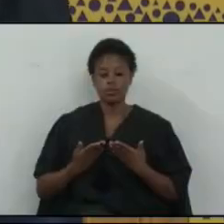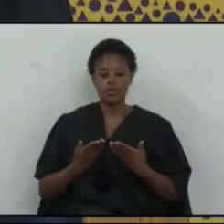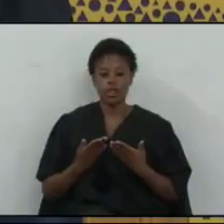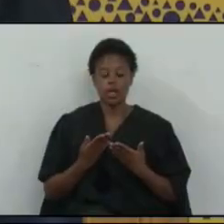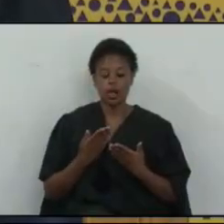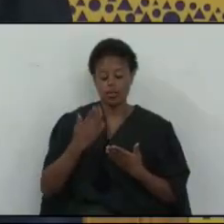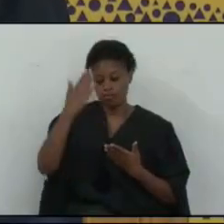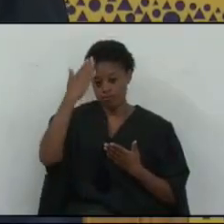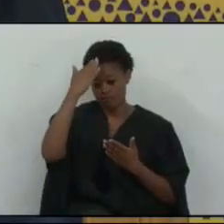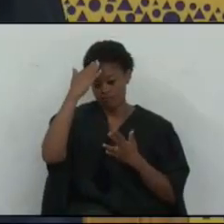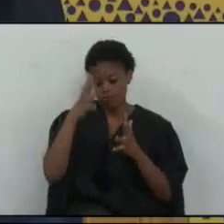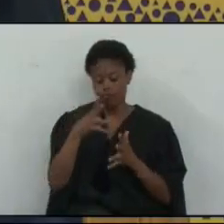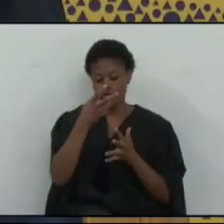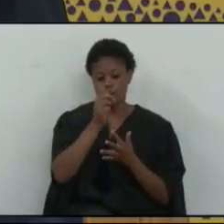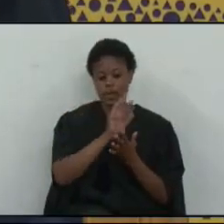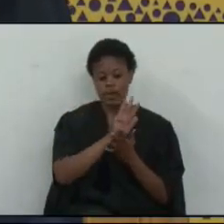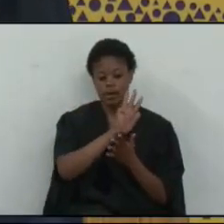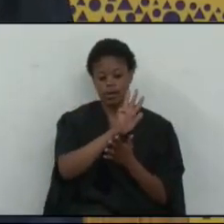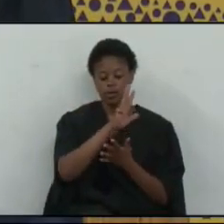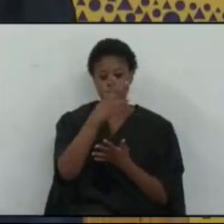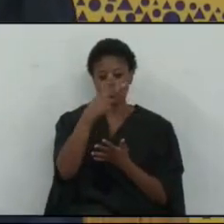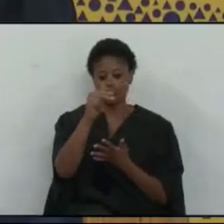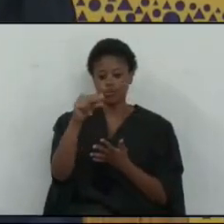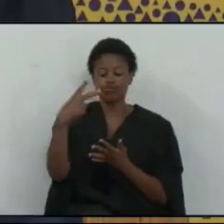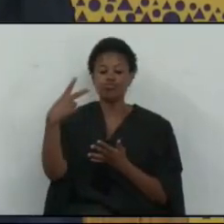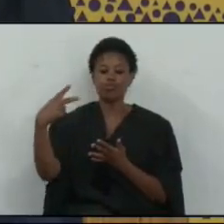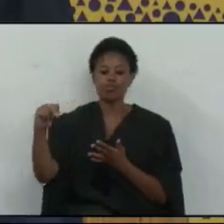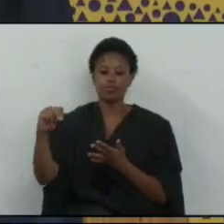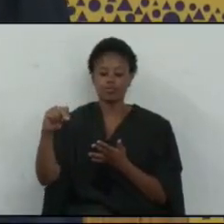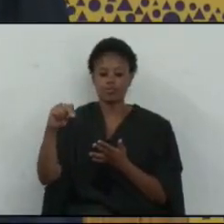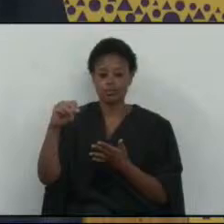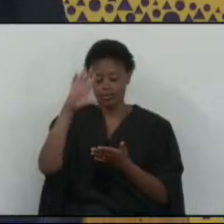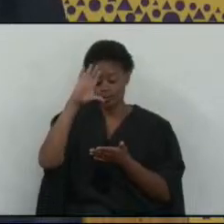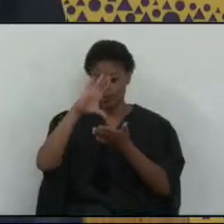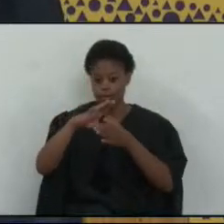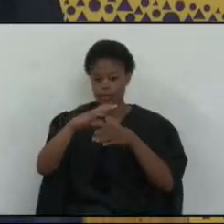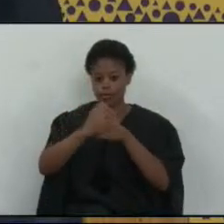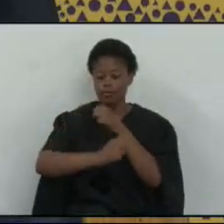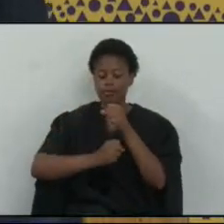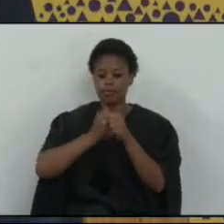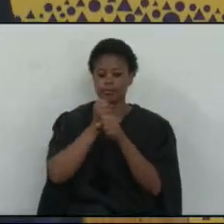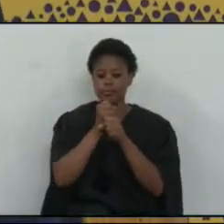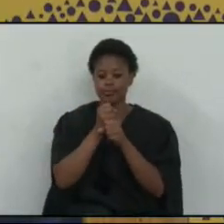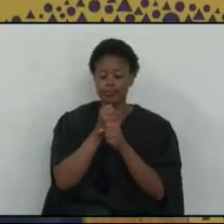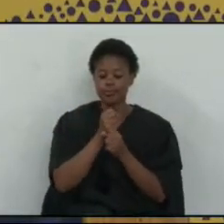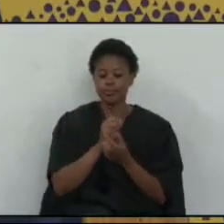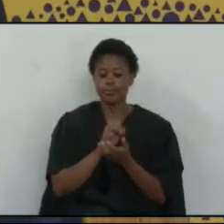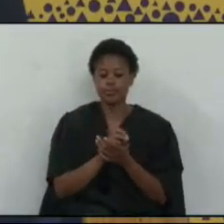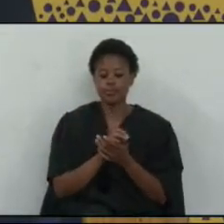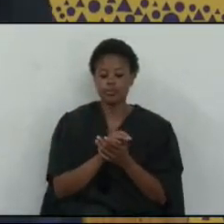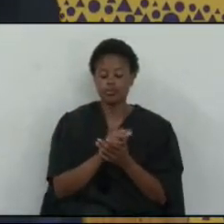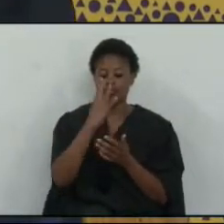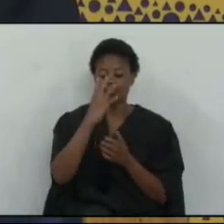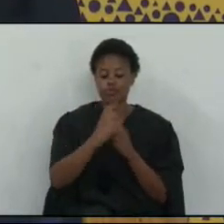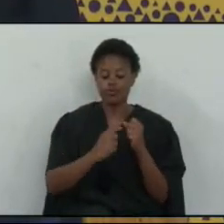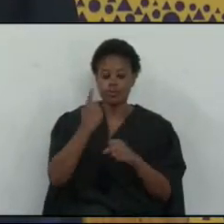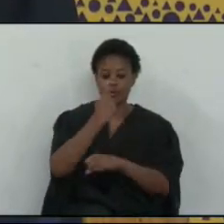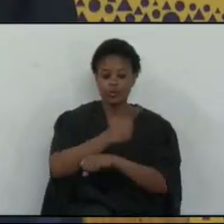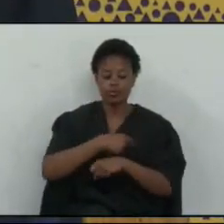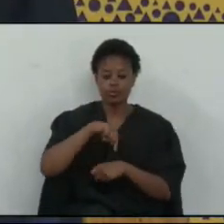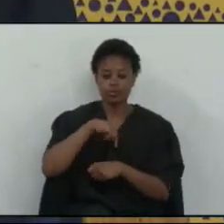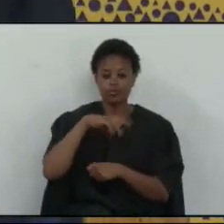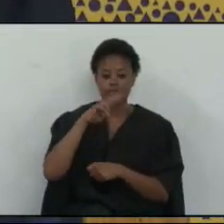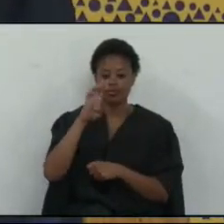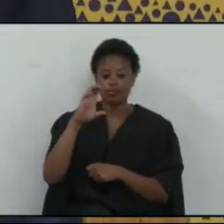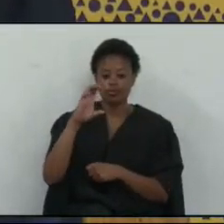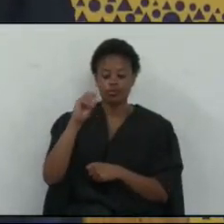for graduates of the 2019 and 2020 academic year. Over the next 4 days, we will recognize the